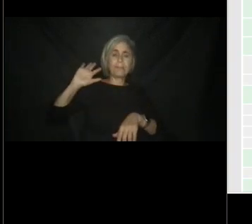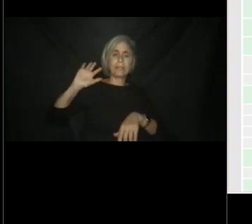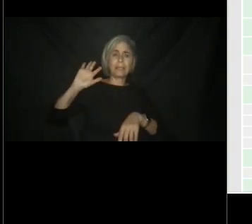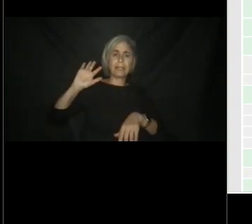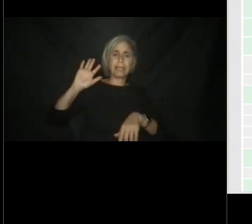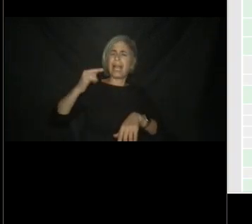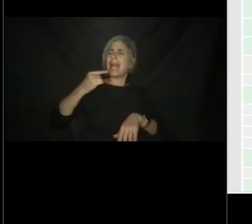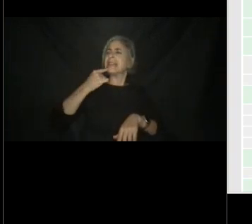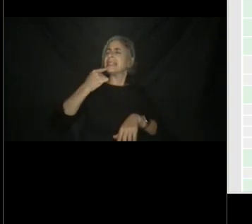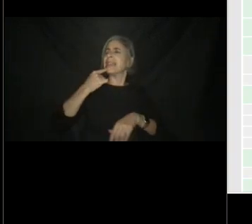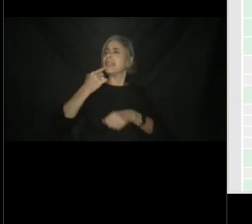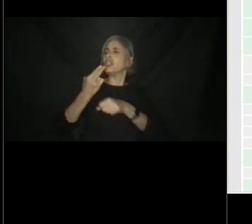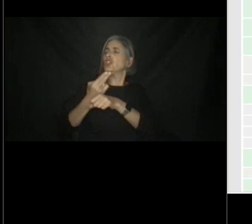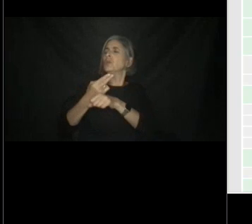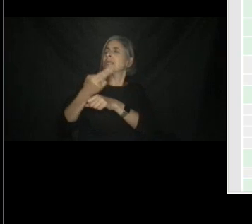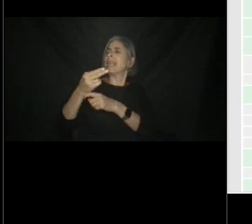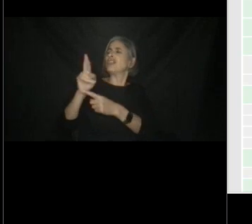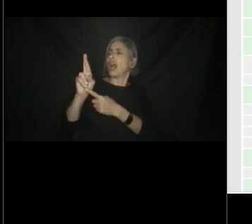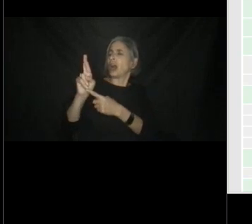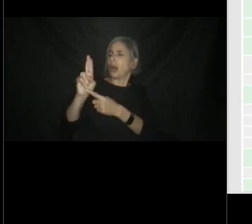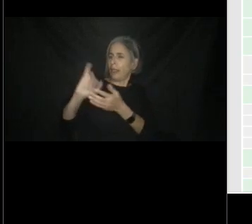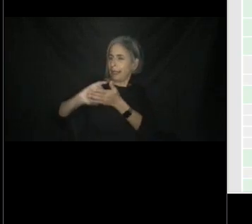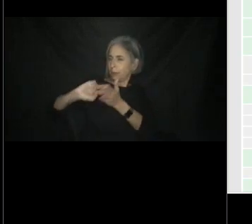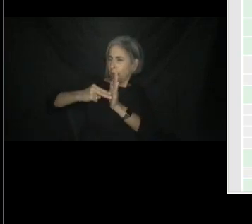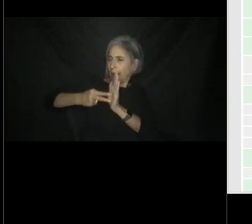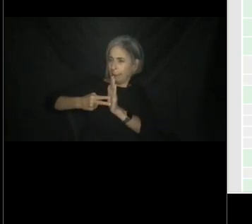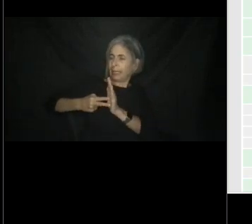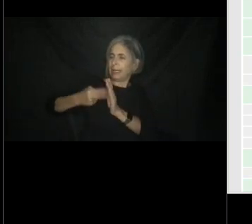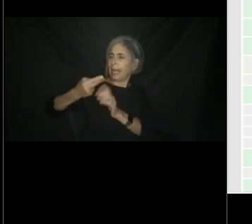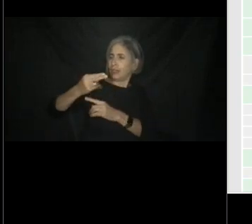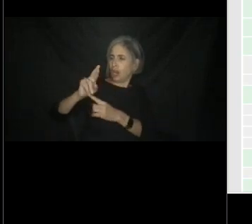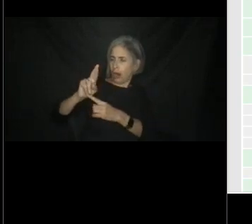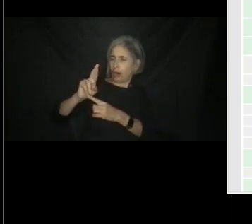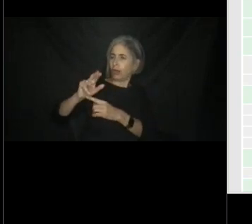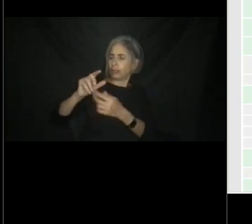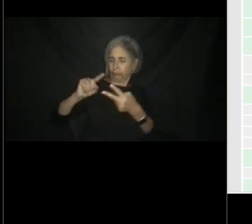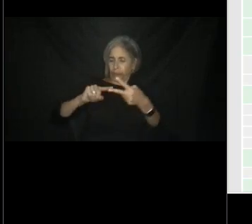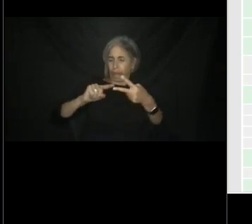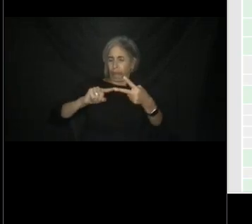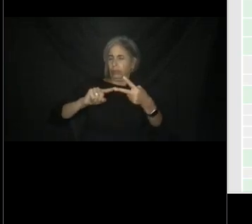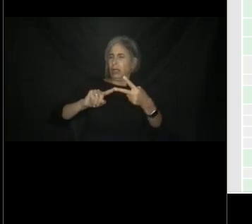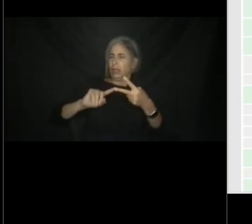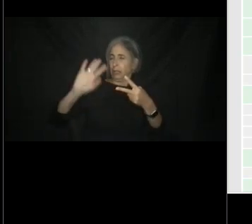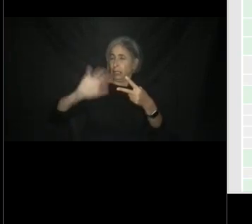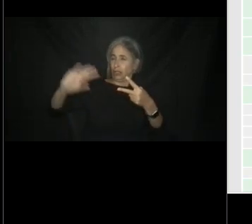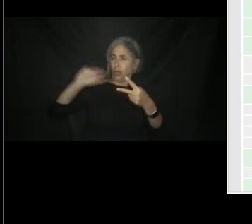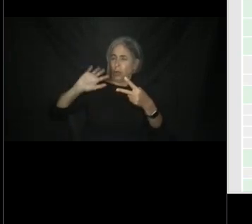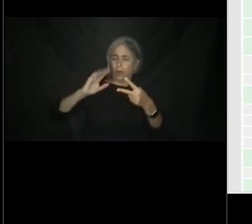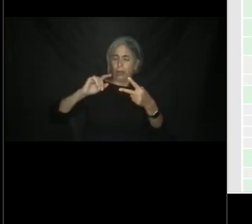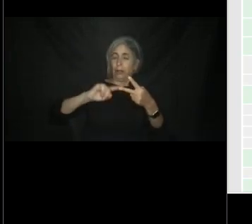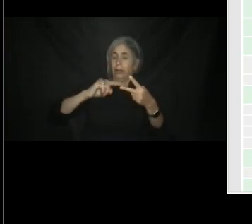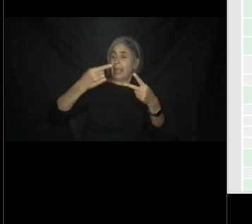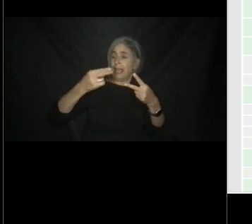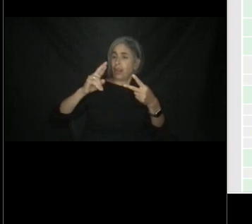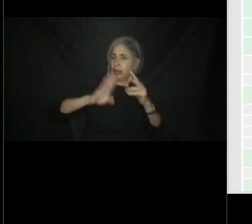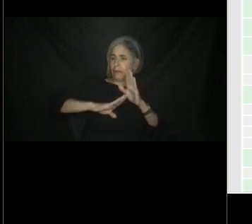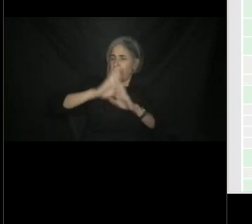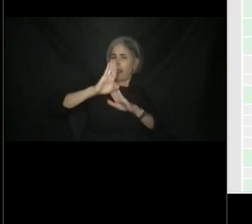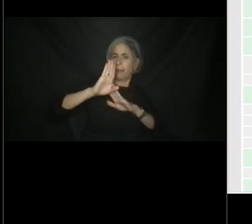internal, I mean using human resources as the conduit for that. And what we did is human resources developed